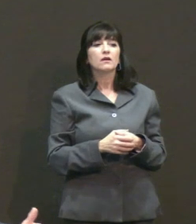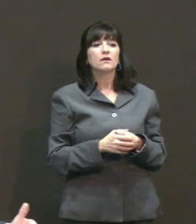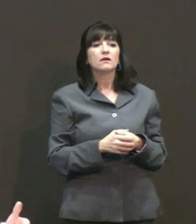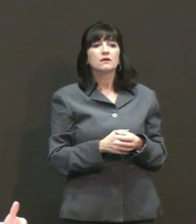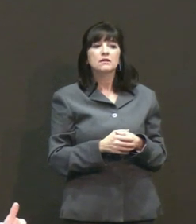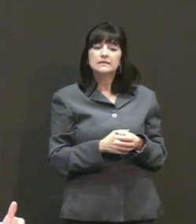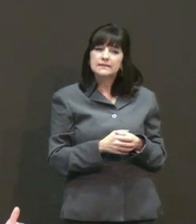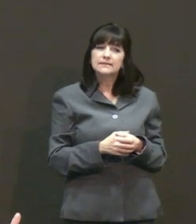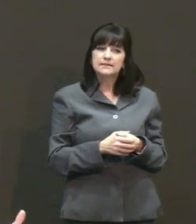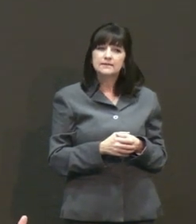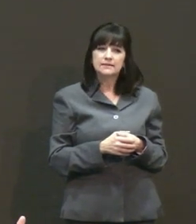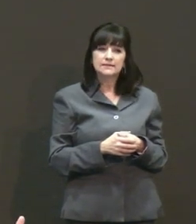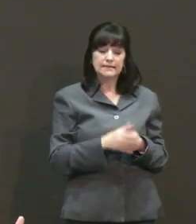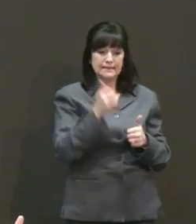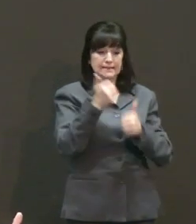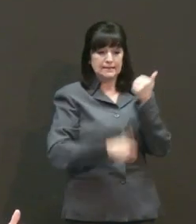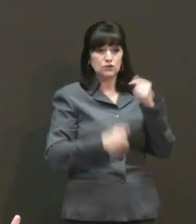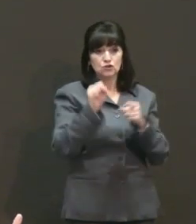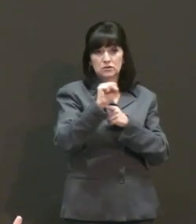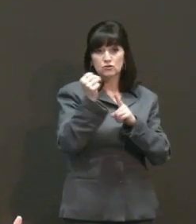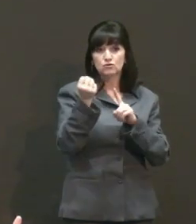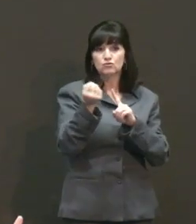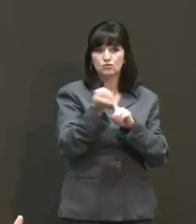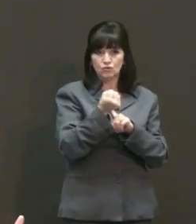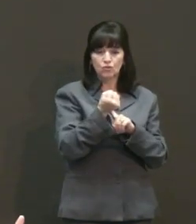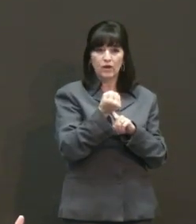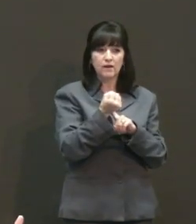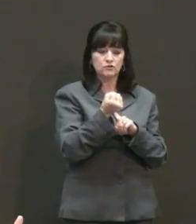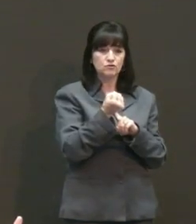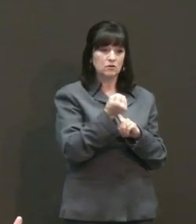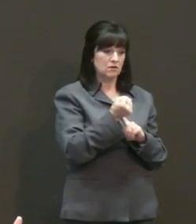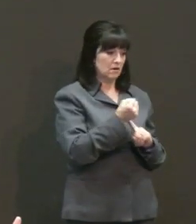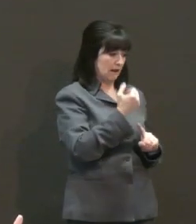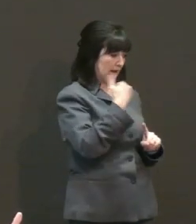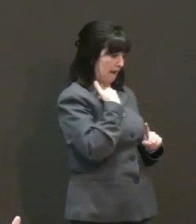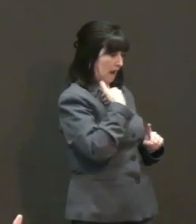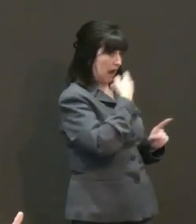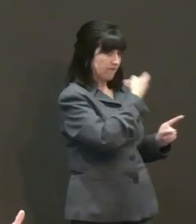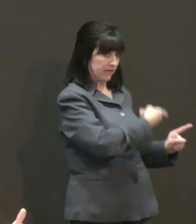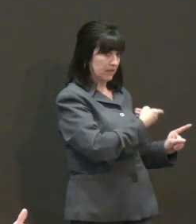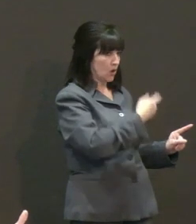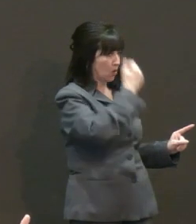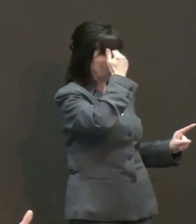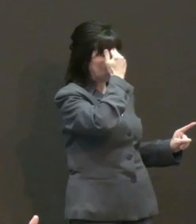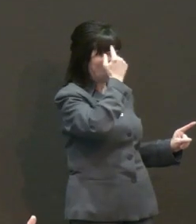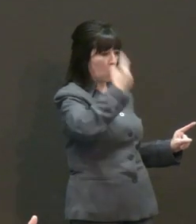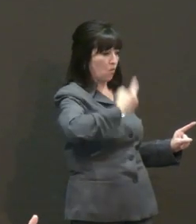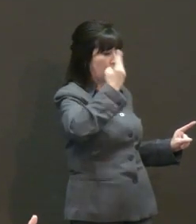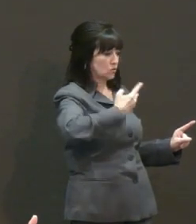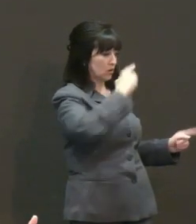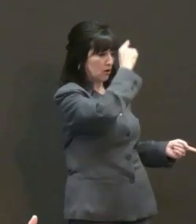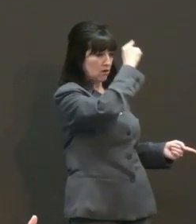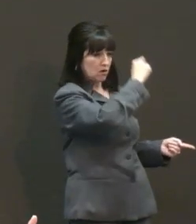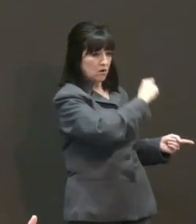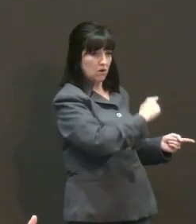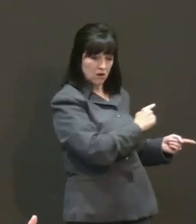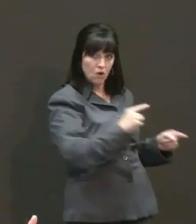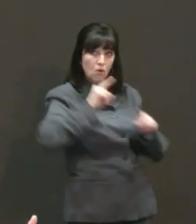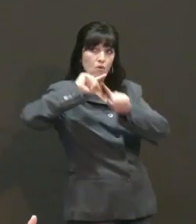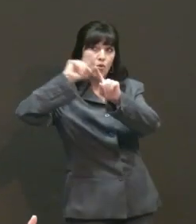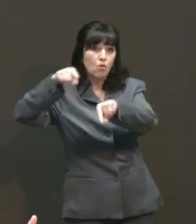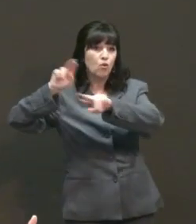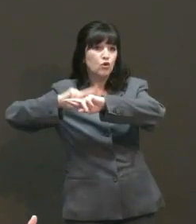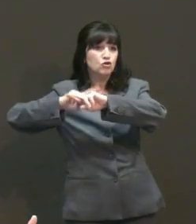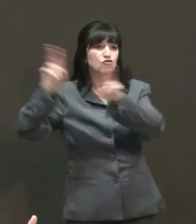And it's something, in each case, they have an order that's pending. And if the orders keep up with their burn rate